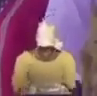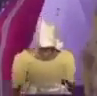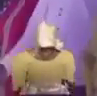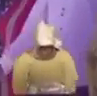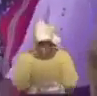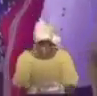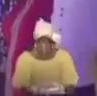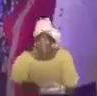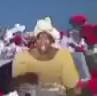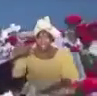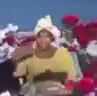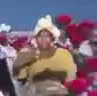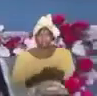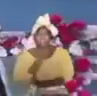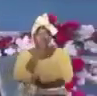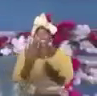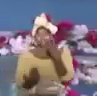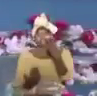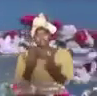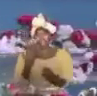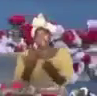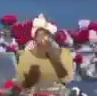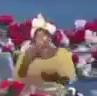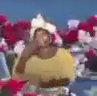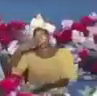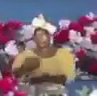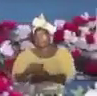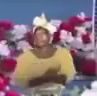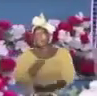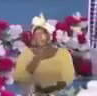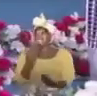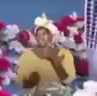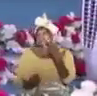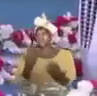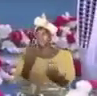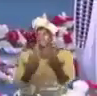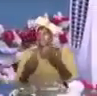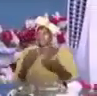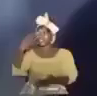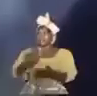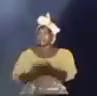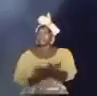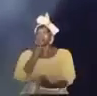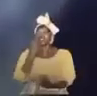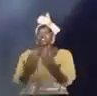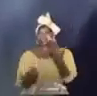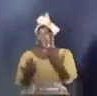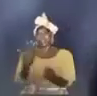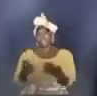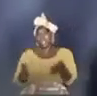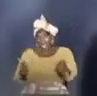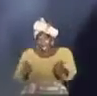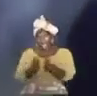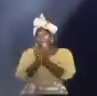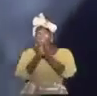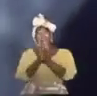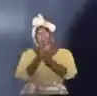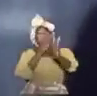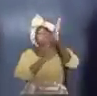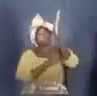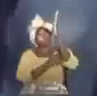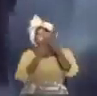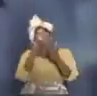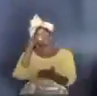For fresh fire upon your prayer life. Fresh fire upon your prayer life.